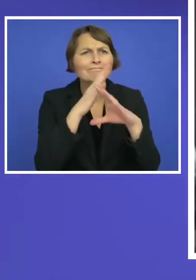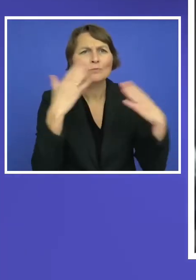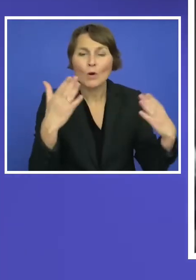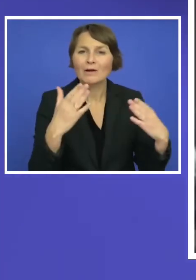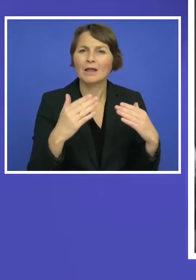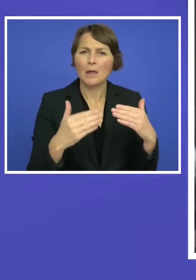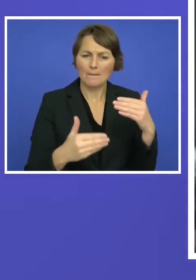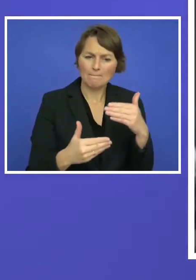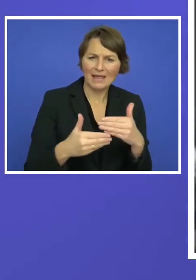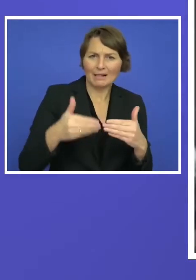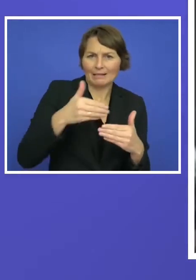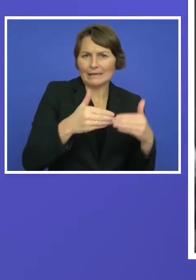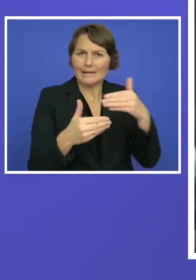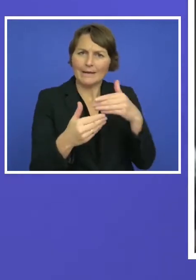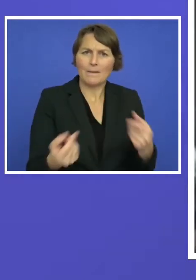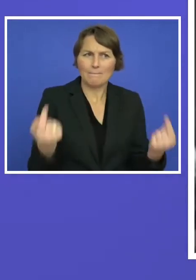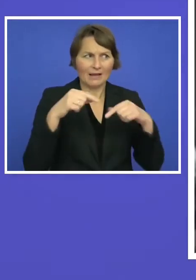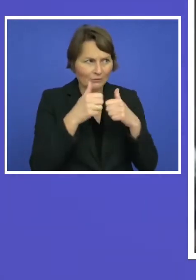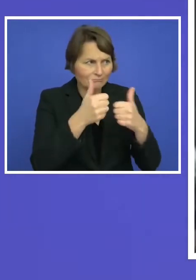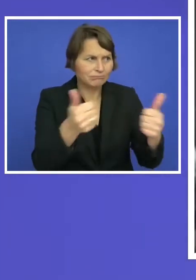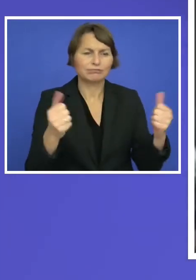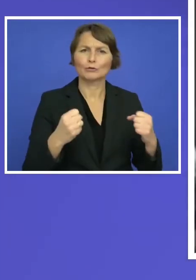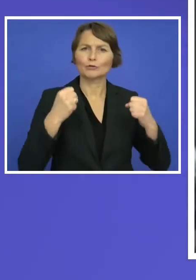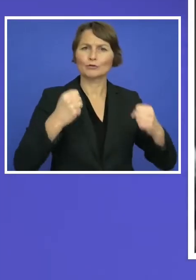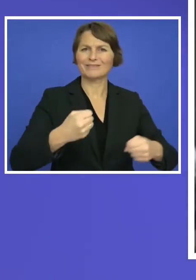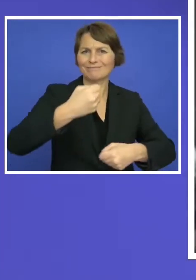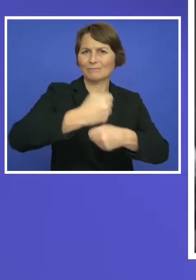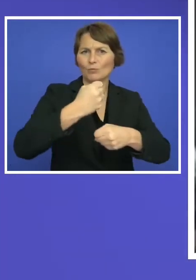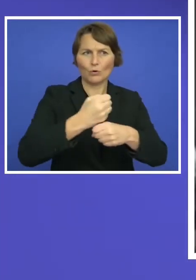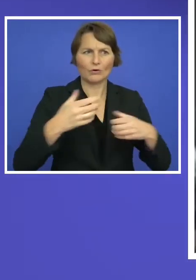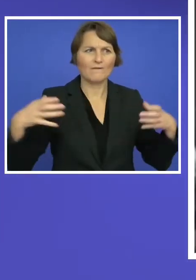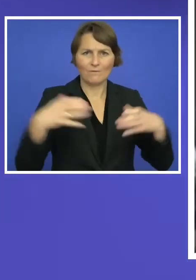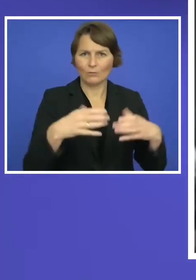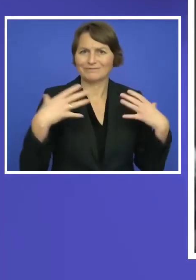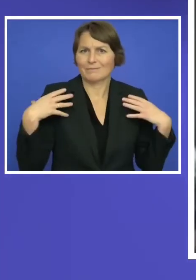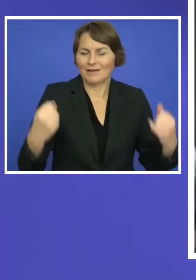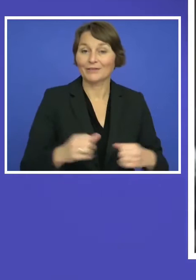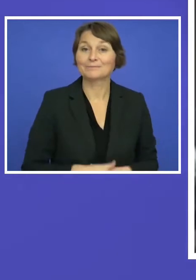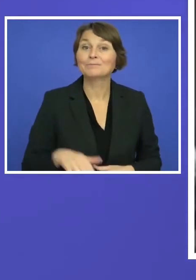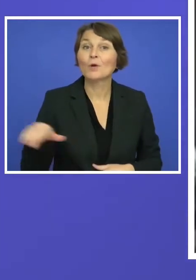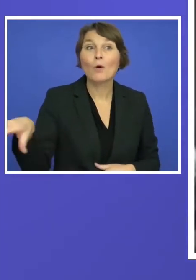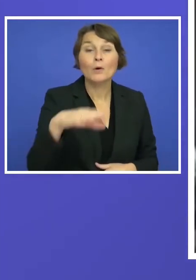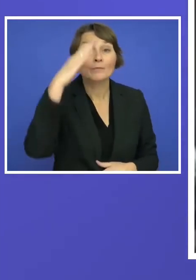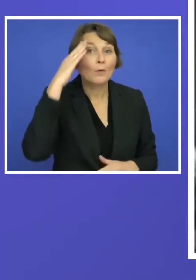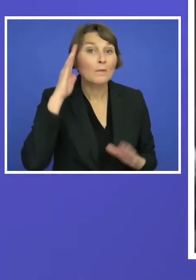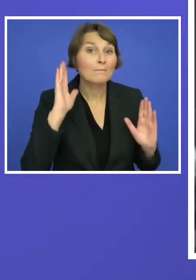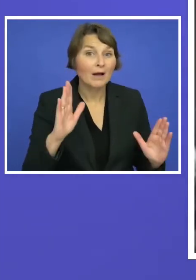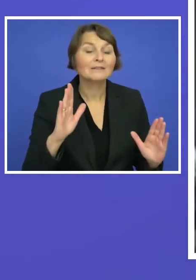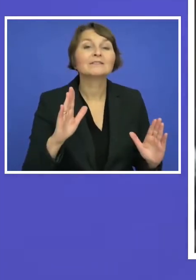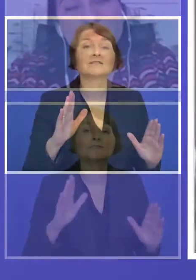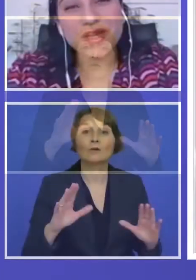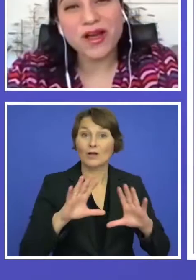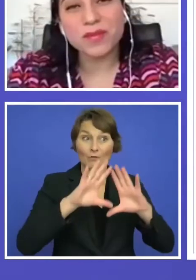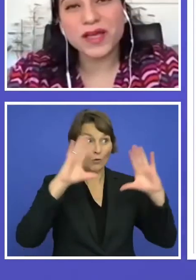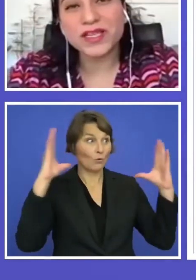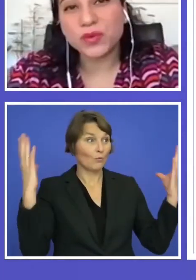global health workforce. So a couple of things that I want all of us to really be aware of is that women are 70% of the global health workforce, but